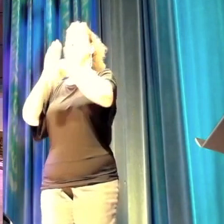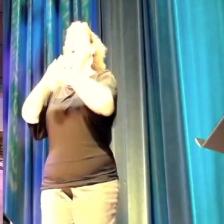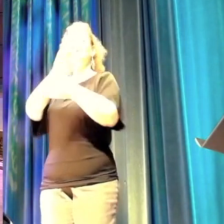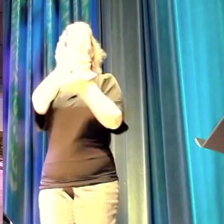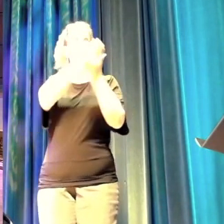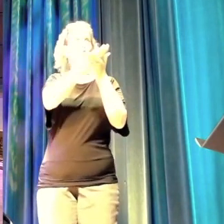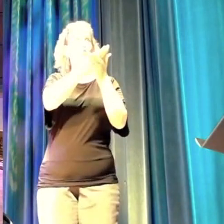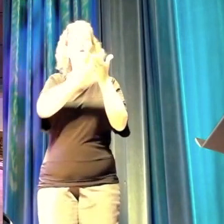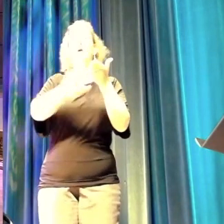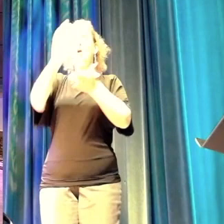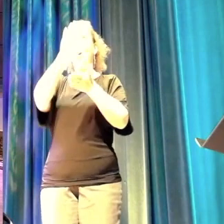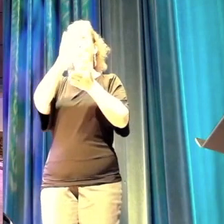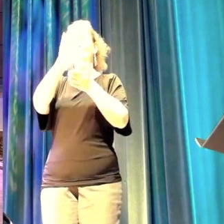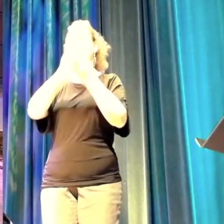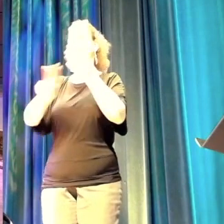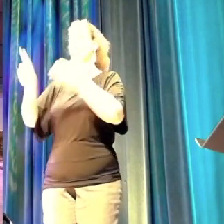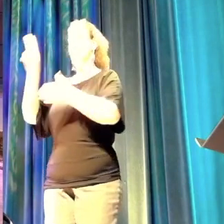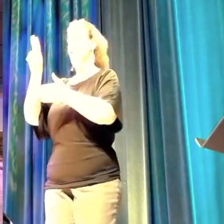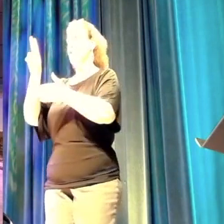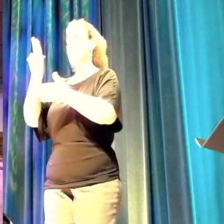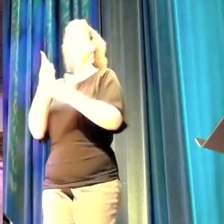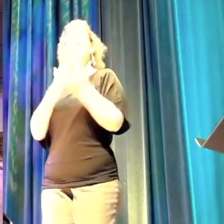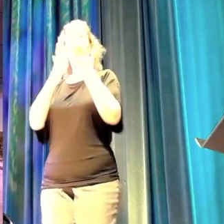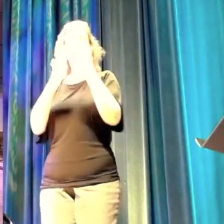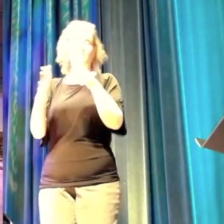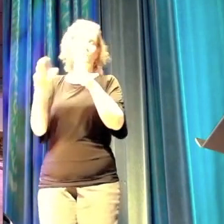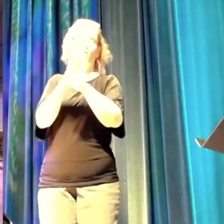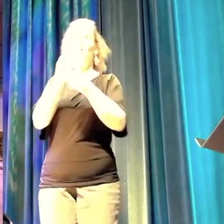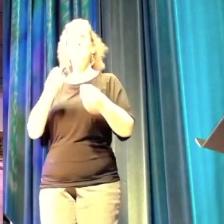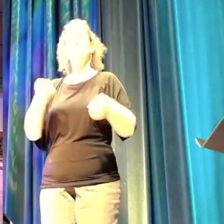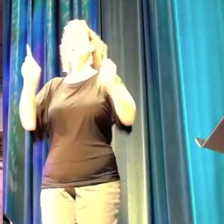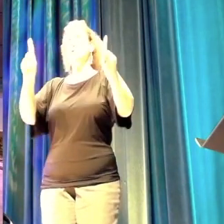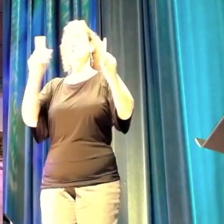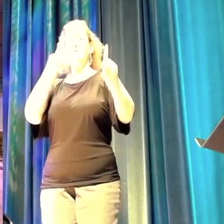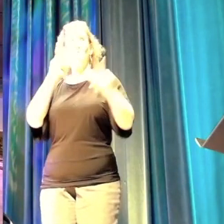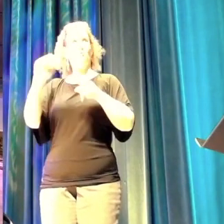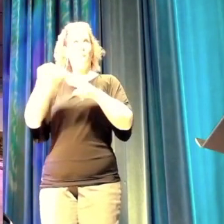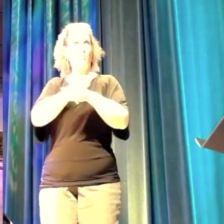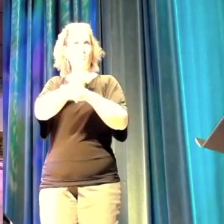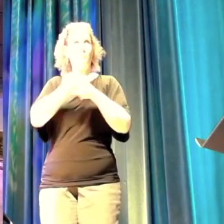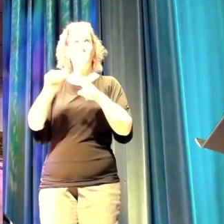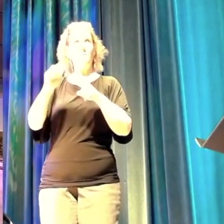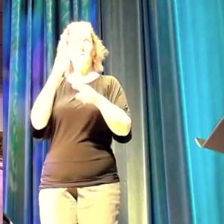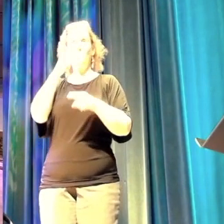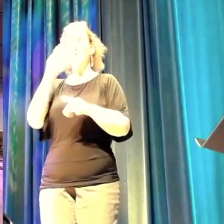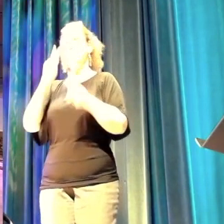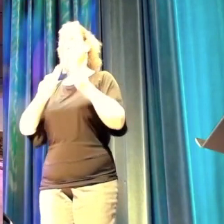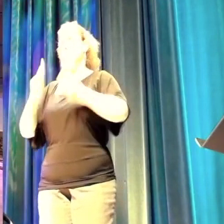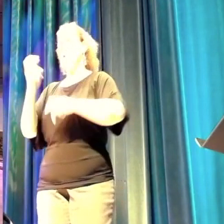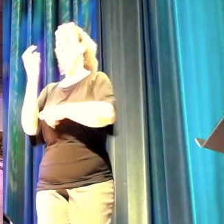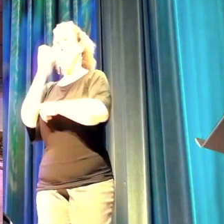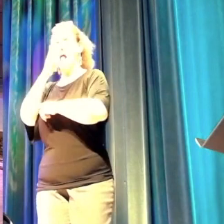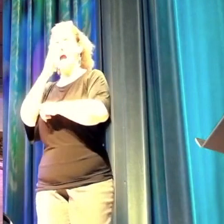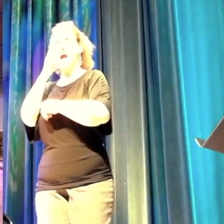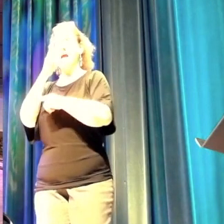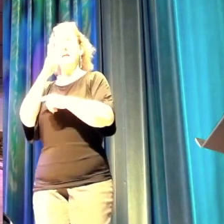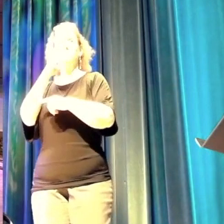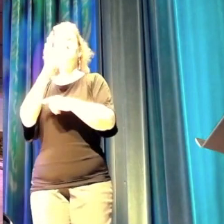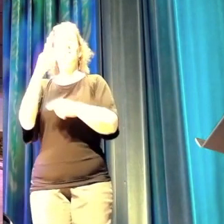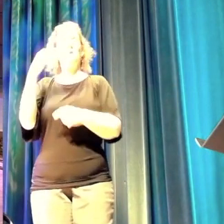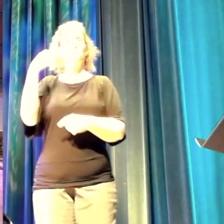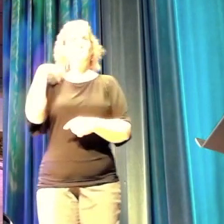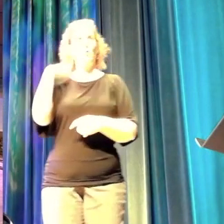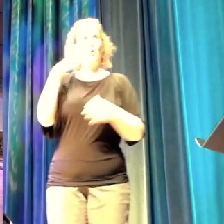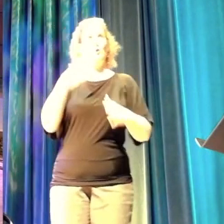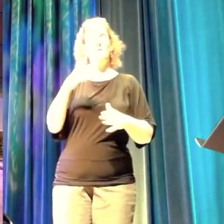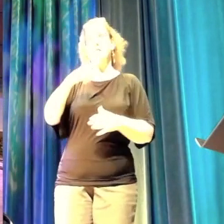schools, colleges, and universities to offer full opportunities for training to blind persons upon employers